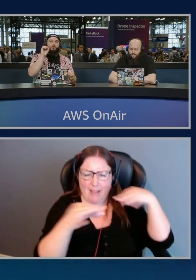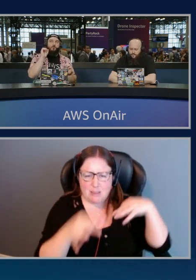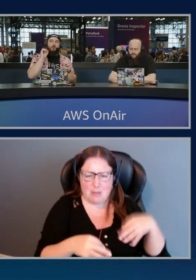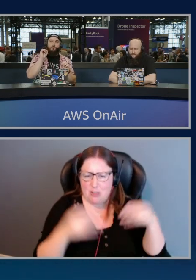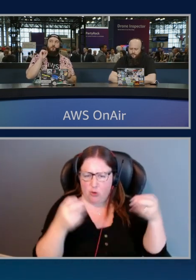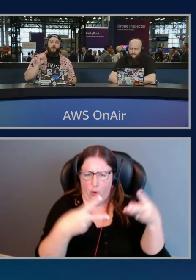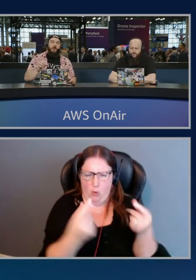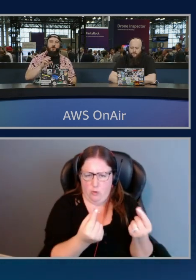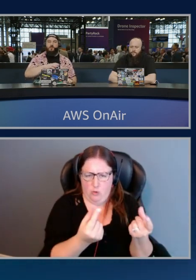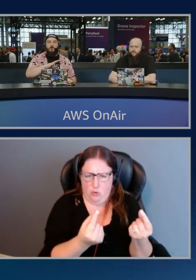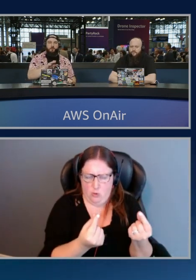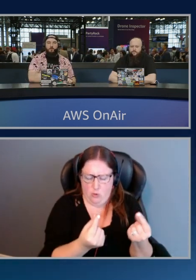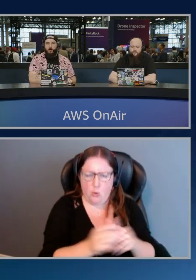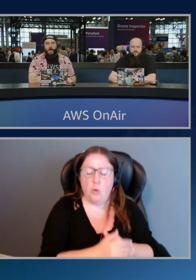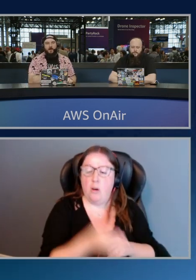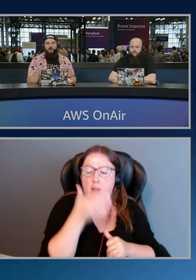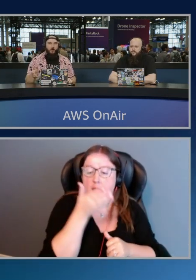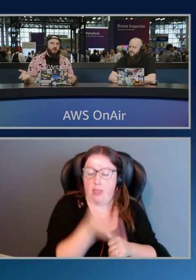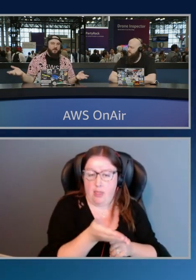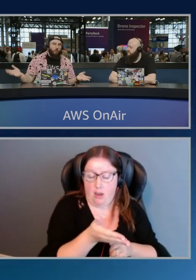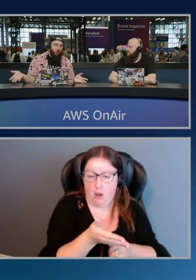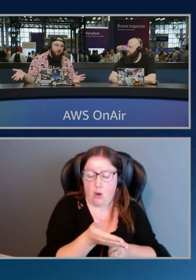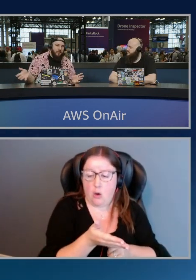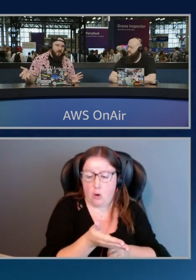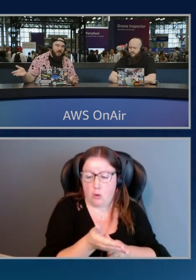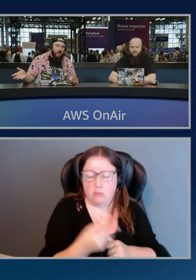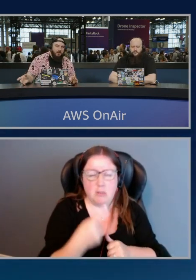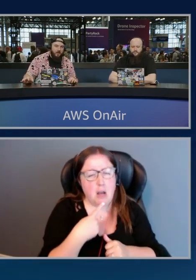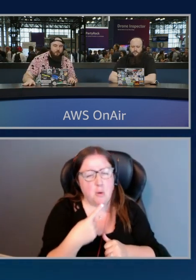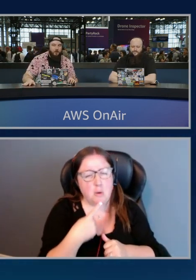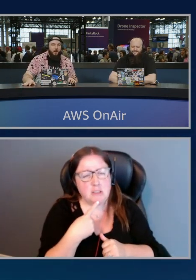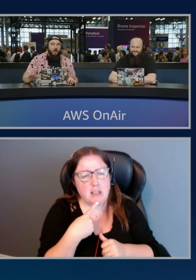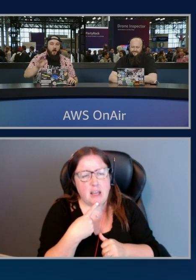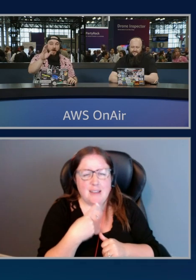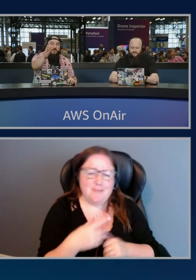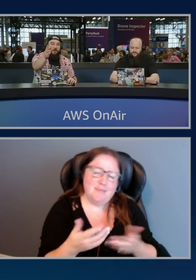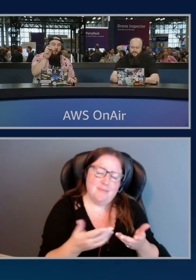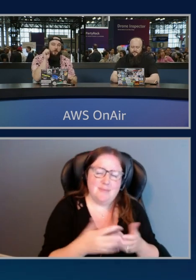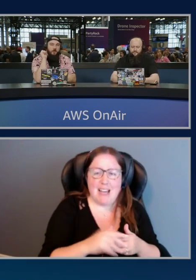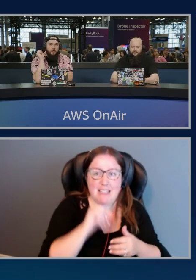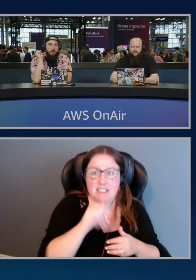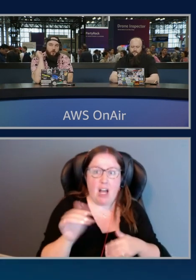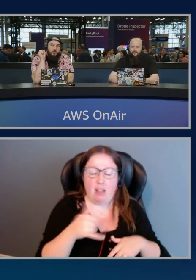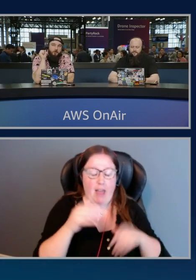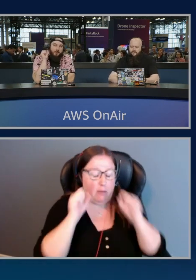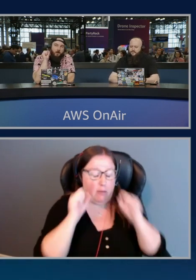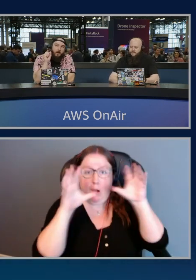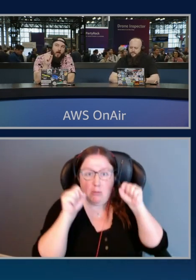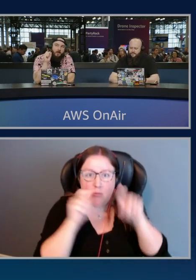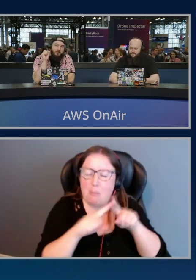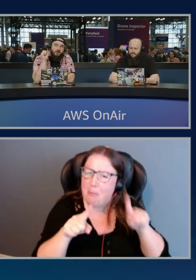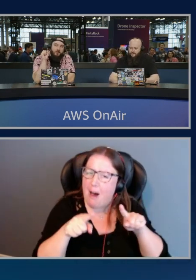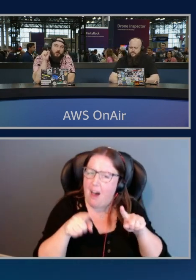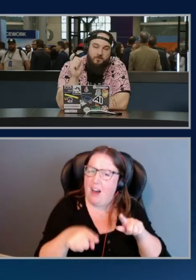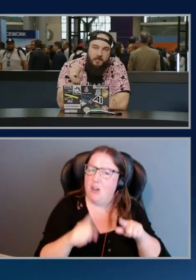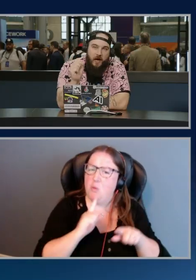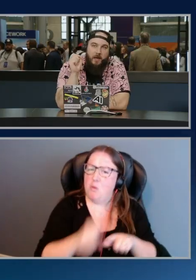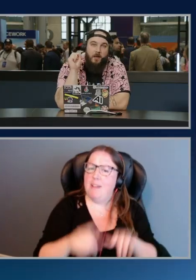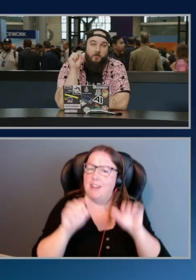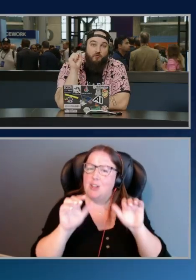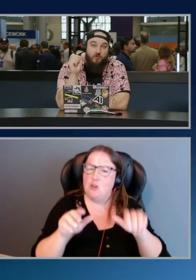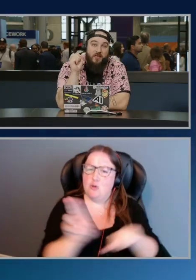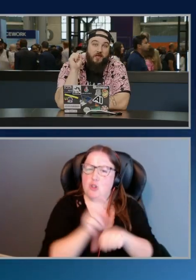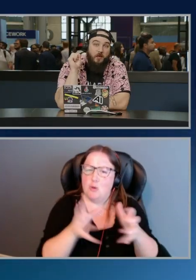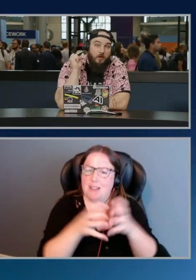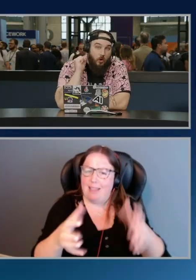Because here's, I would say it's a warm take, it's not a hot take, but as developers, you should spend a lot of